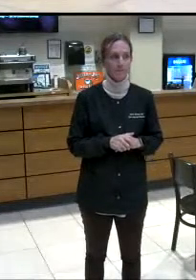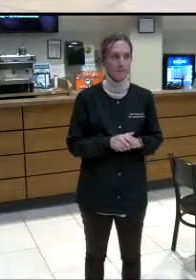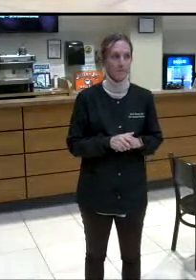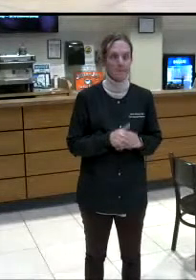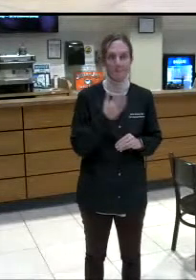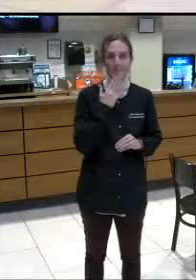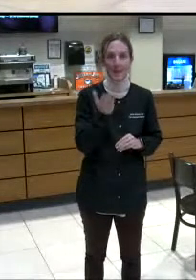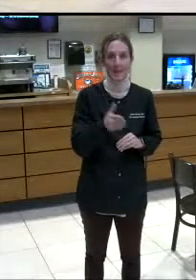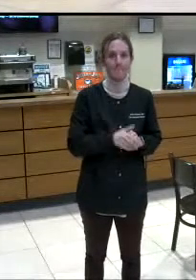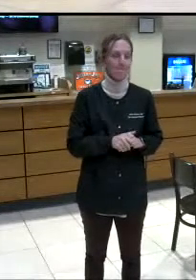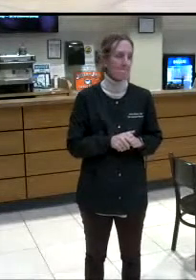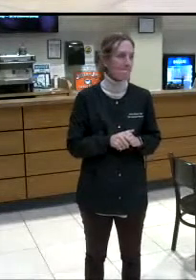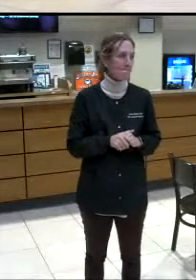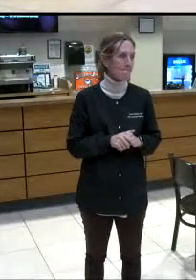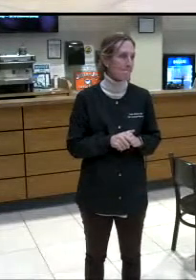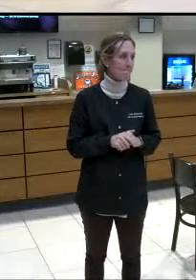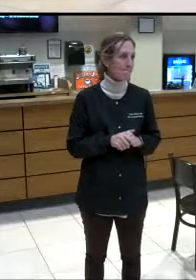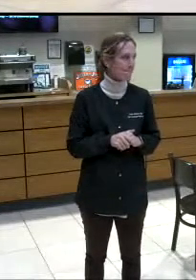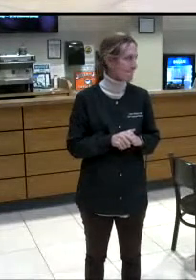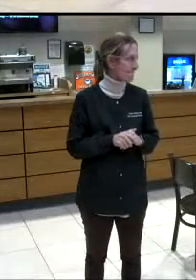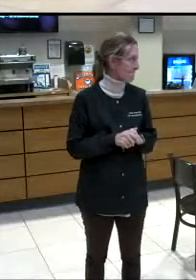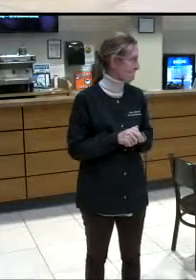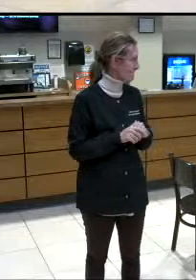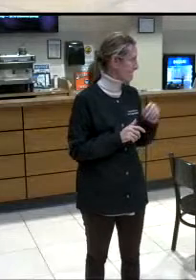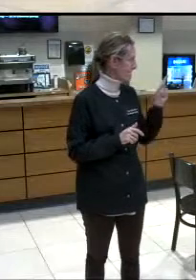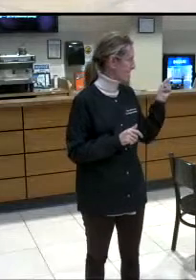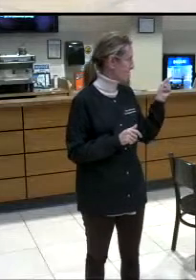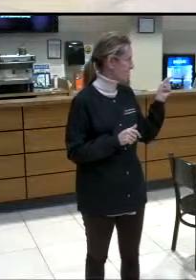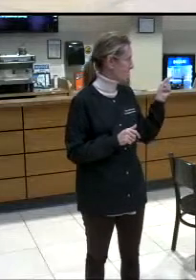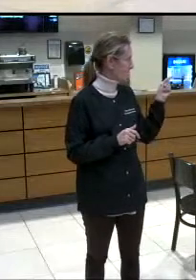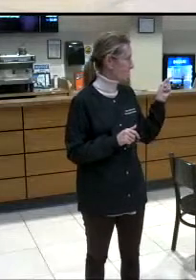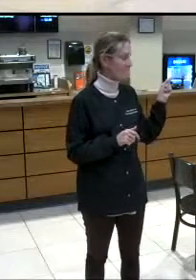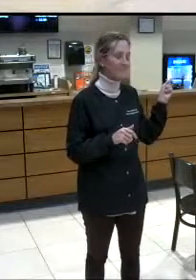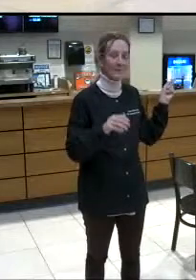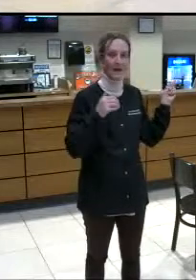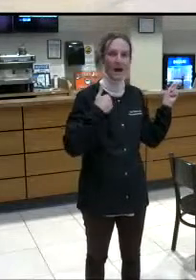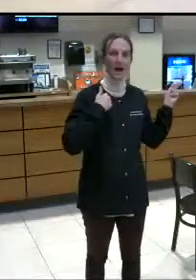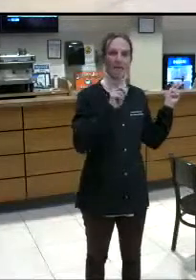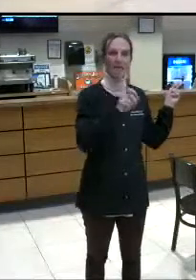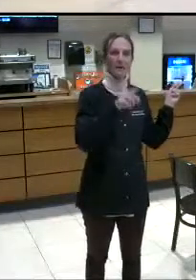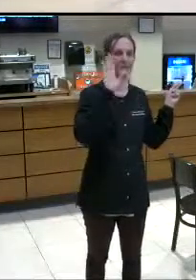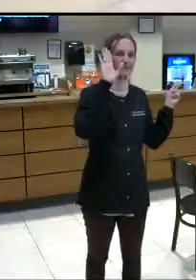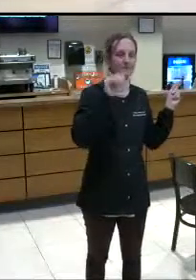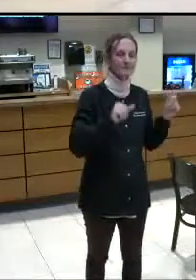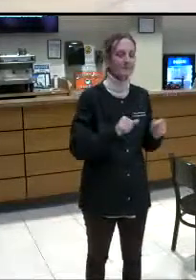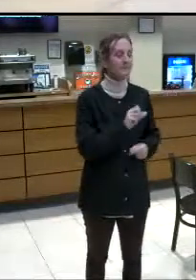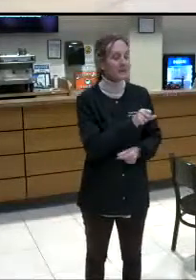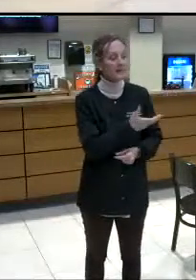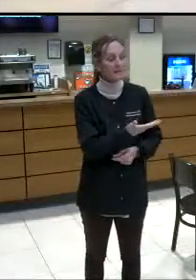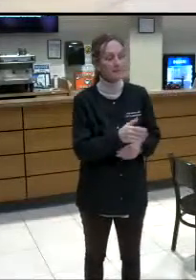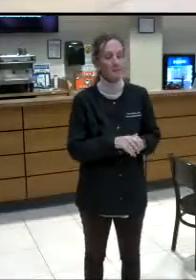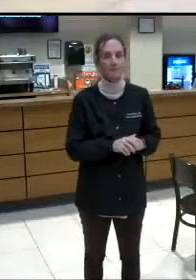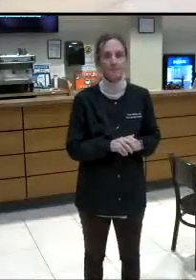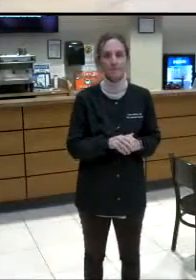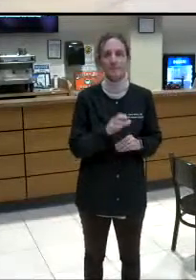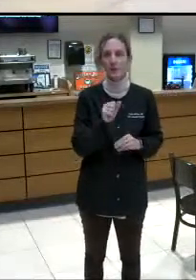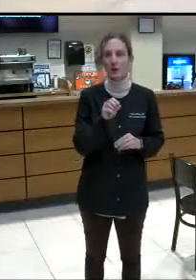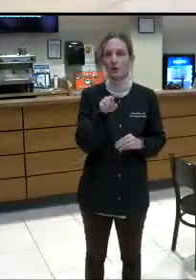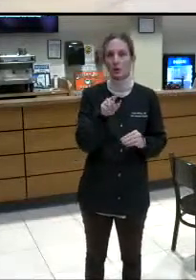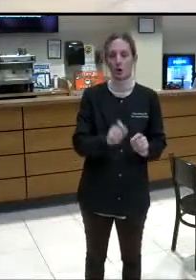Thank you. You're welcome. I got one. Yes, I ma'am. got two. Okay, so when you pulled up